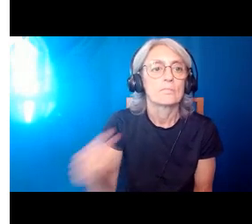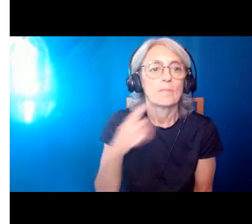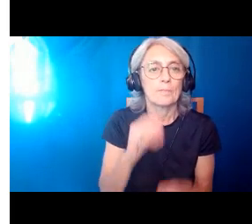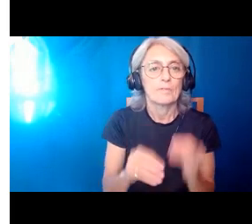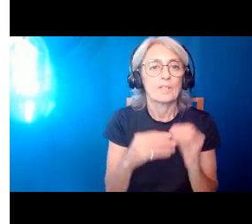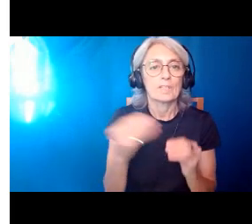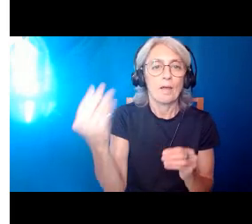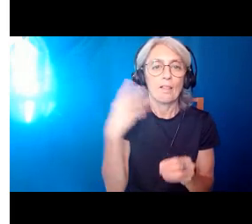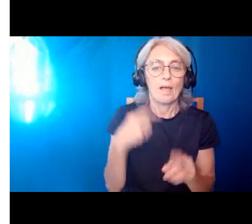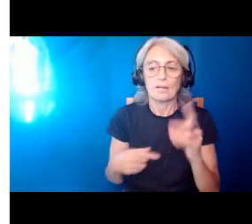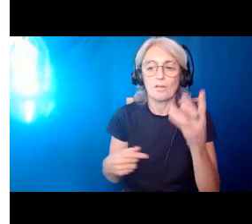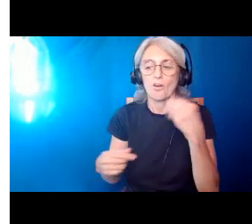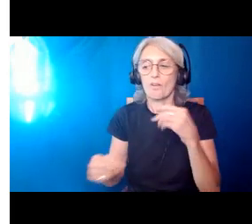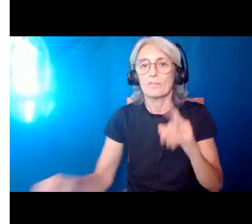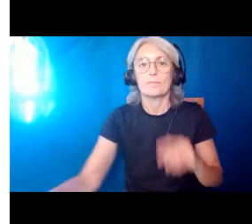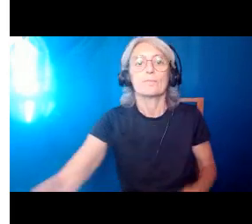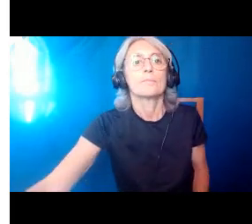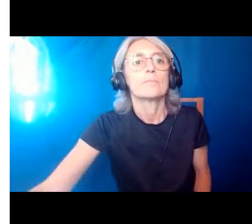Great. Thank you.